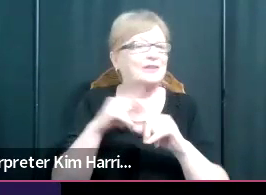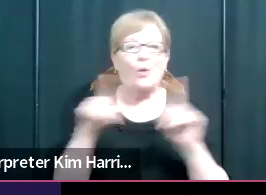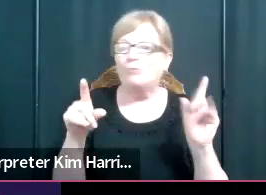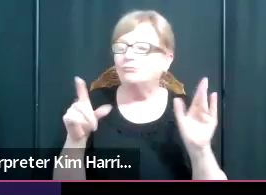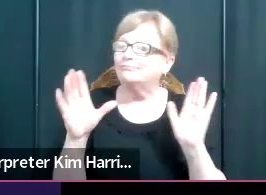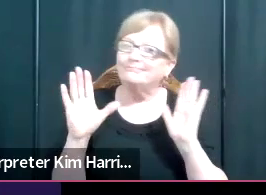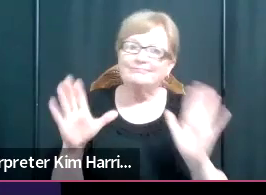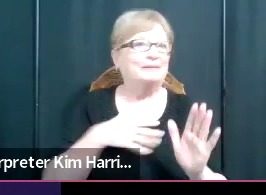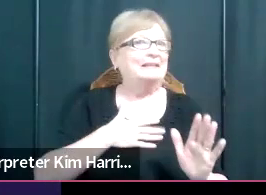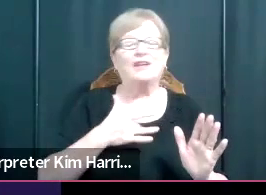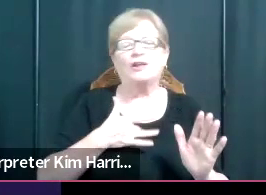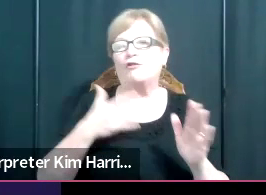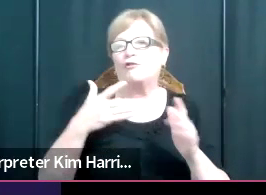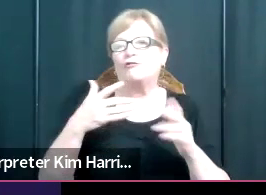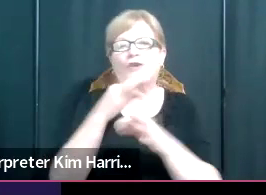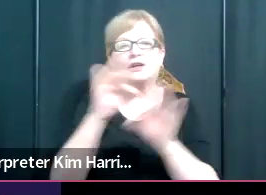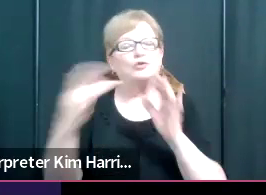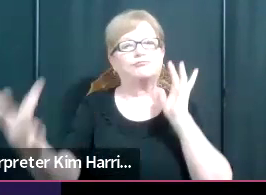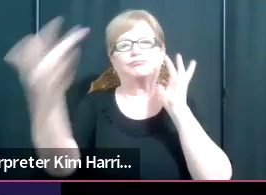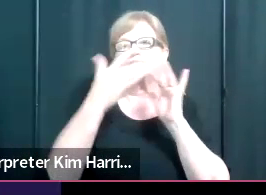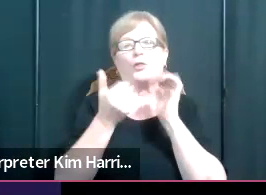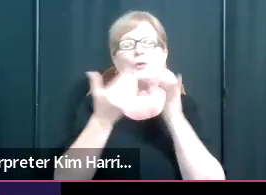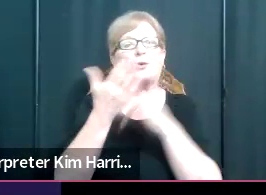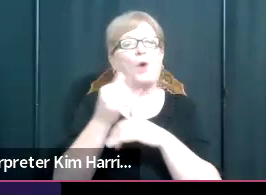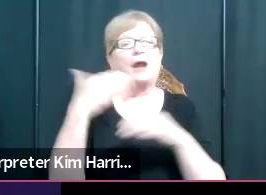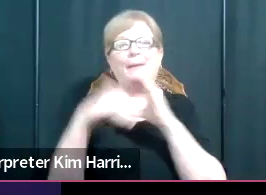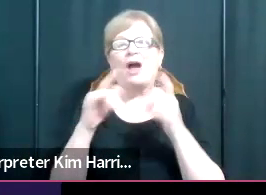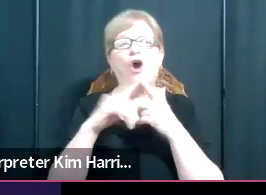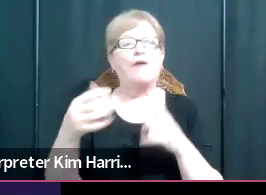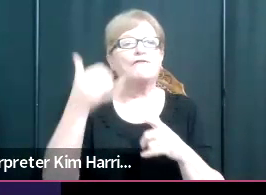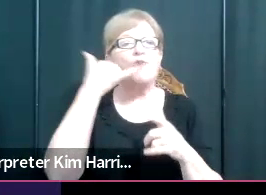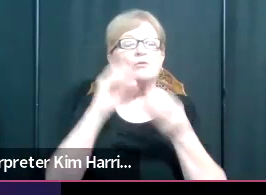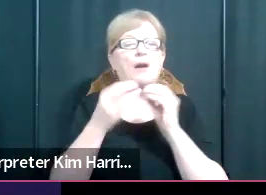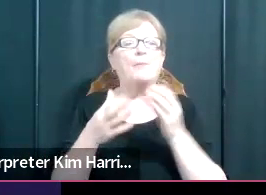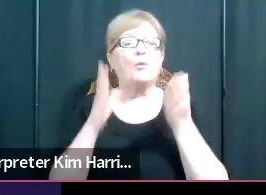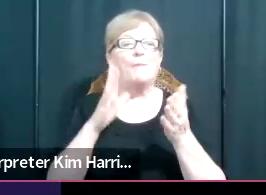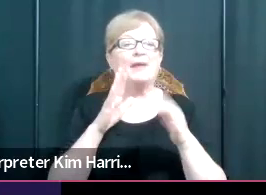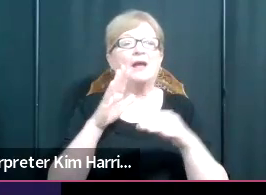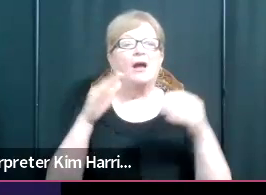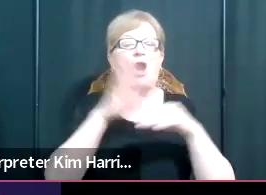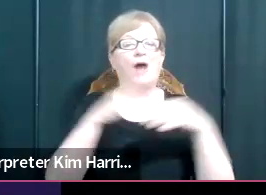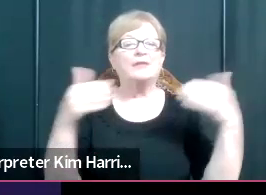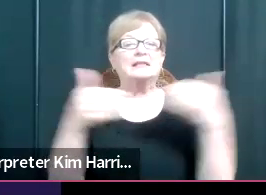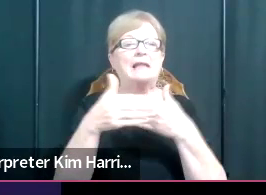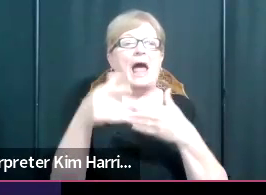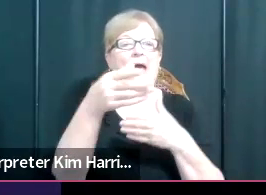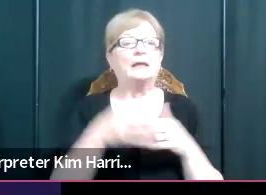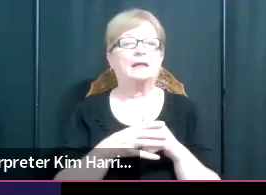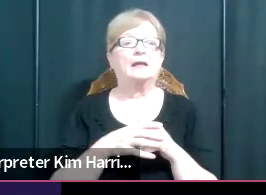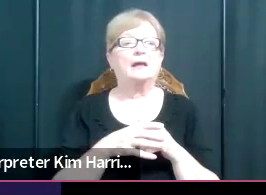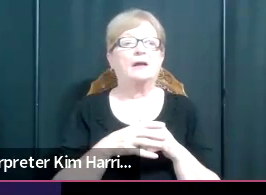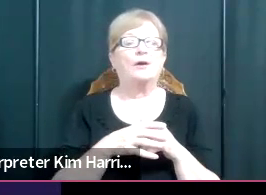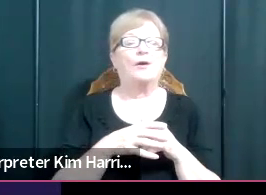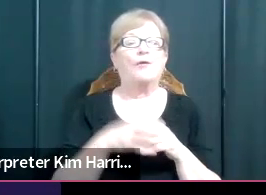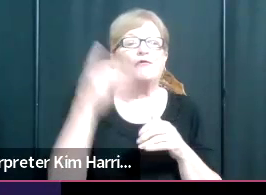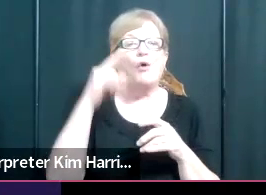to reach out to us through our email or phone number, which will be on one of our slides here, for